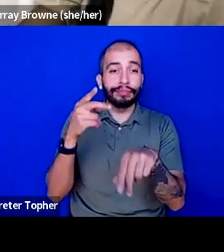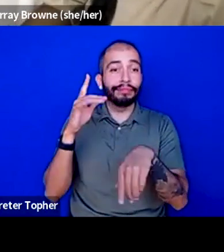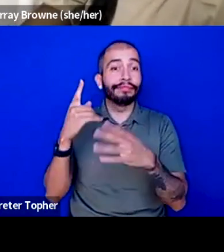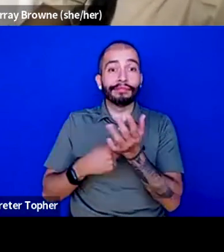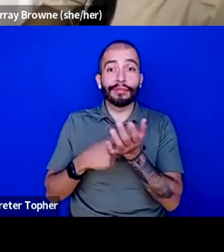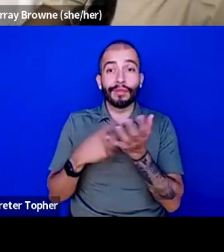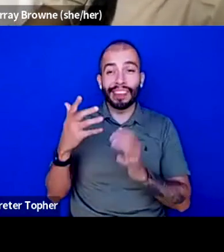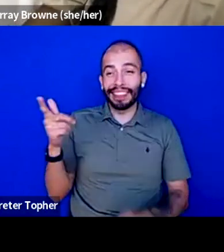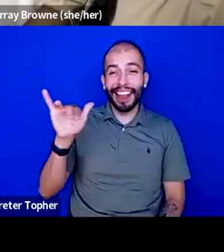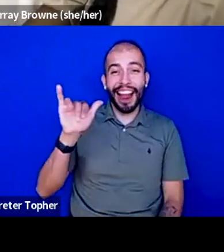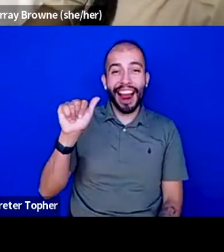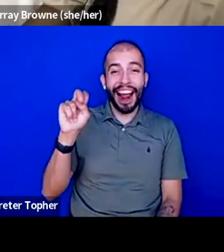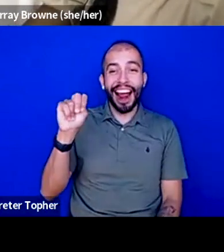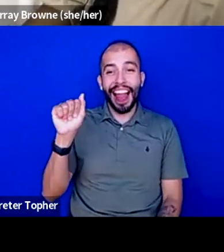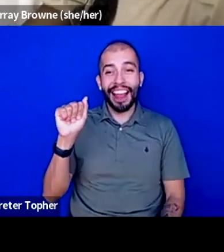to speak to.